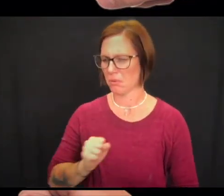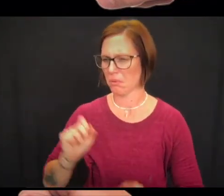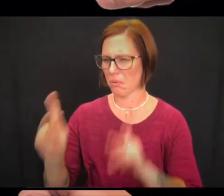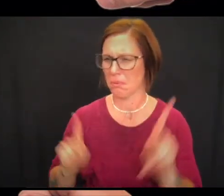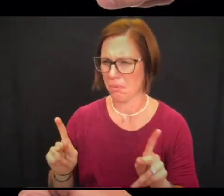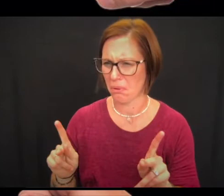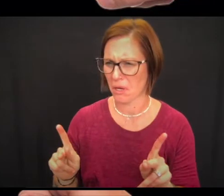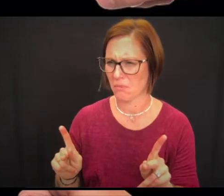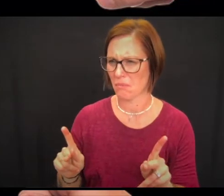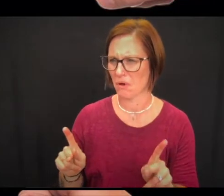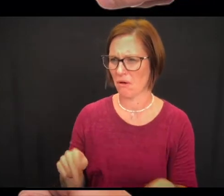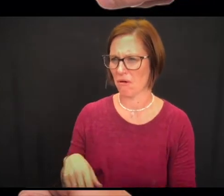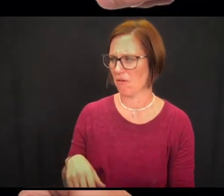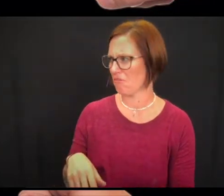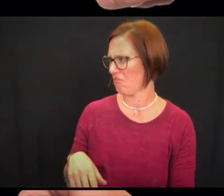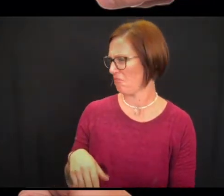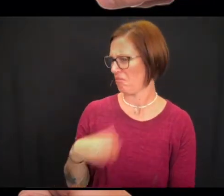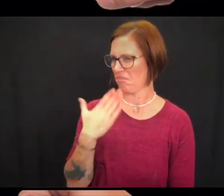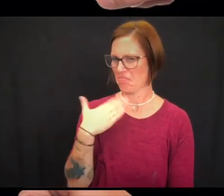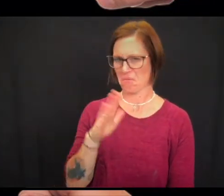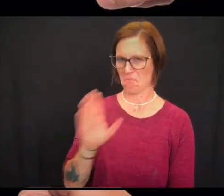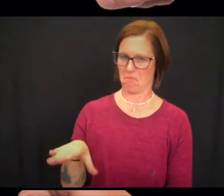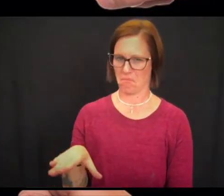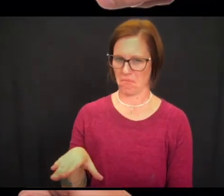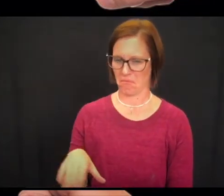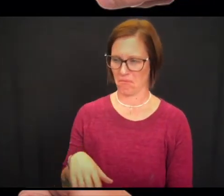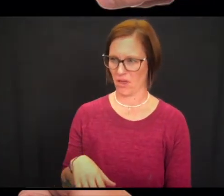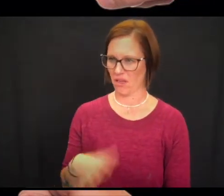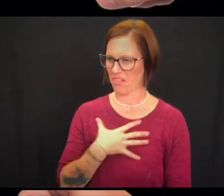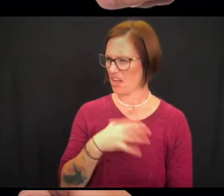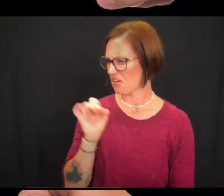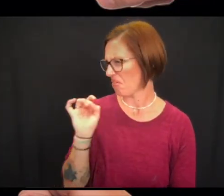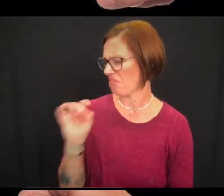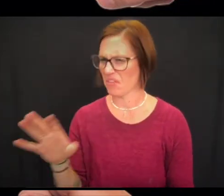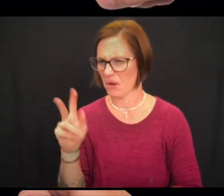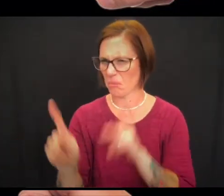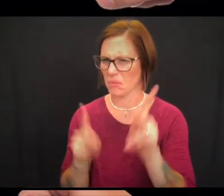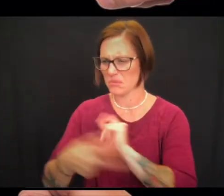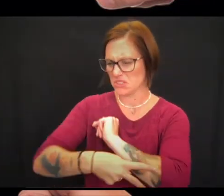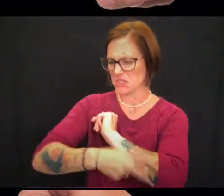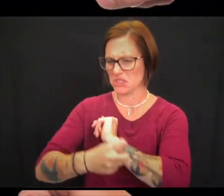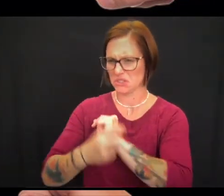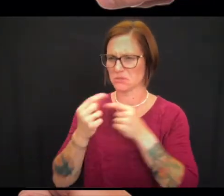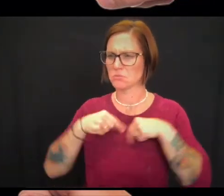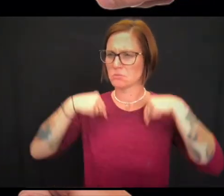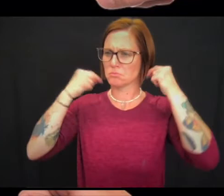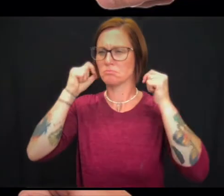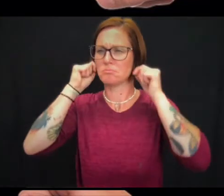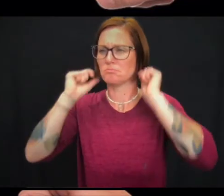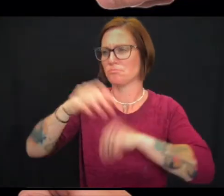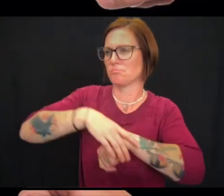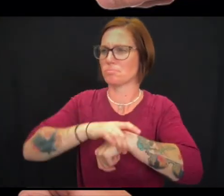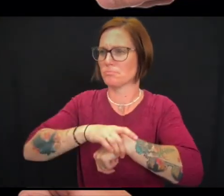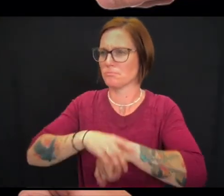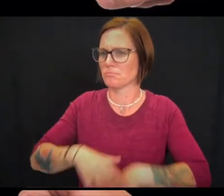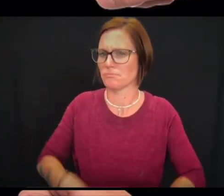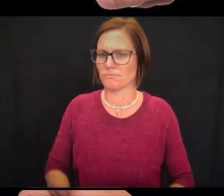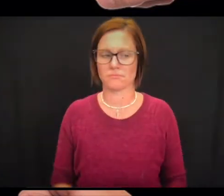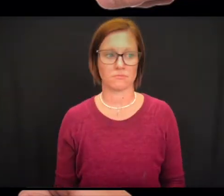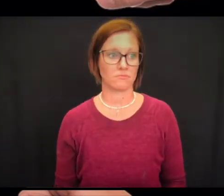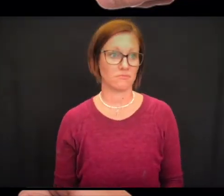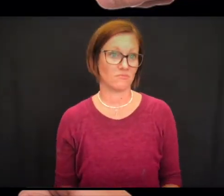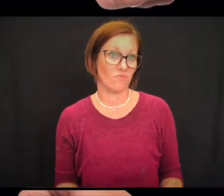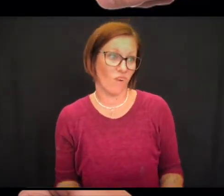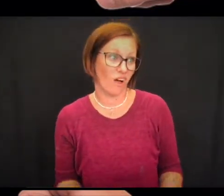are very naughty. Why do you think that? Because they don't like it when people steal their jewelry. Well, the jewelry